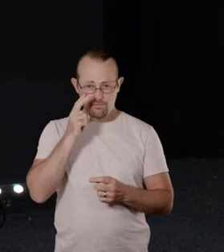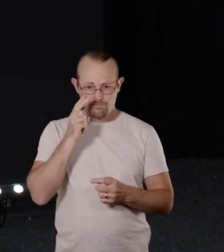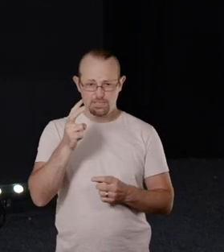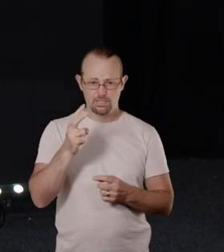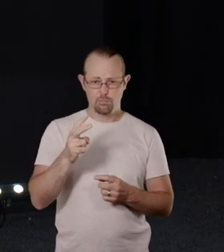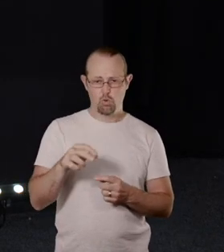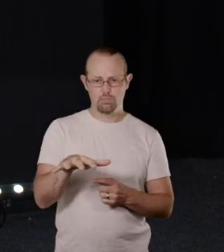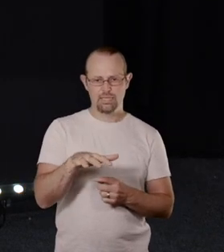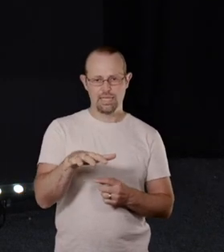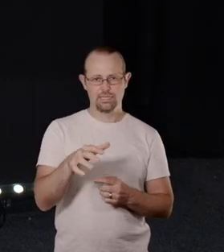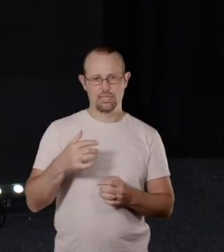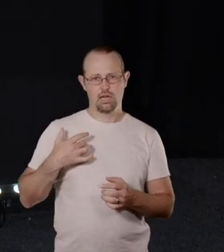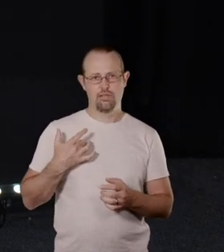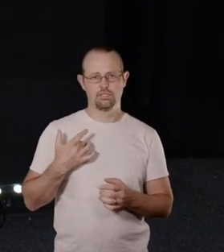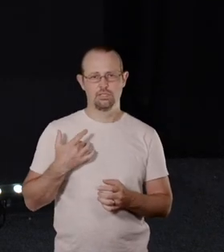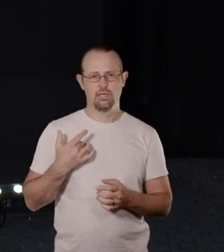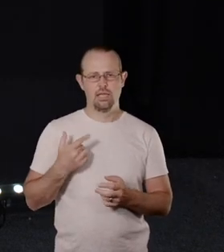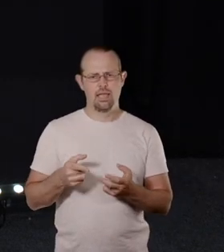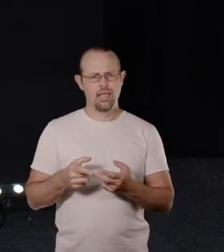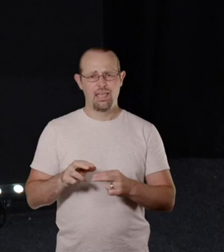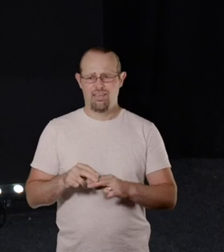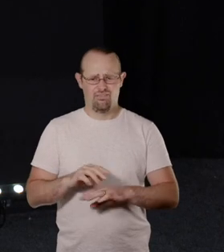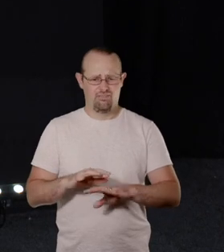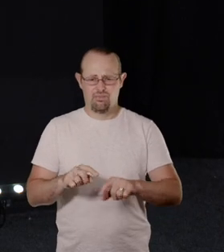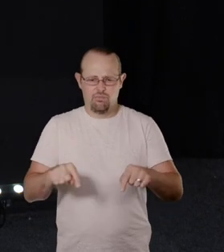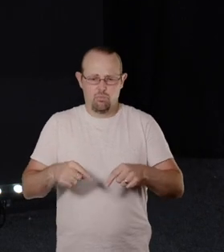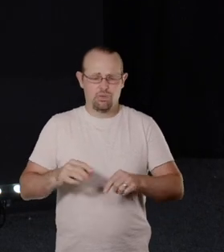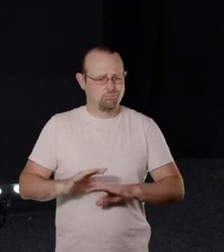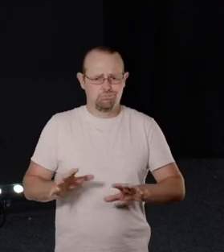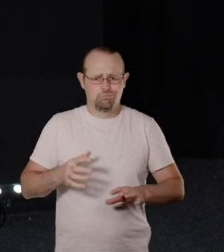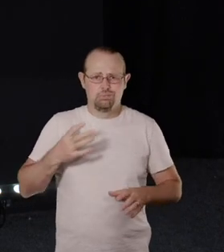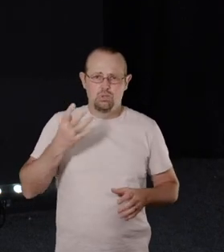if we don't have faith in our lives, then we've got nothing to